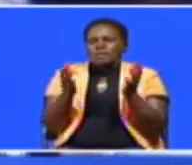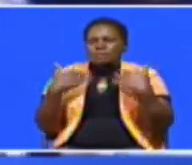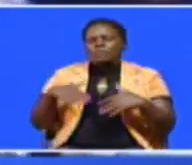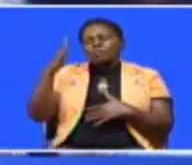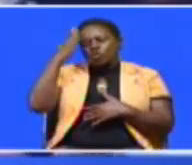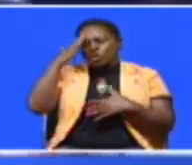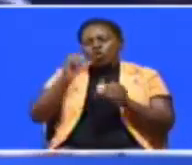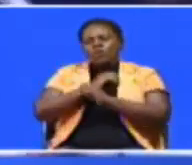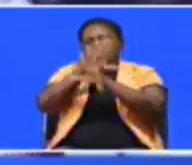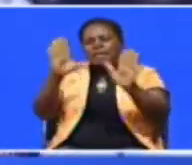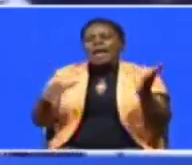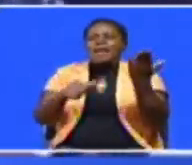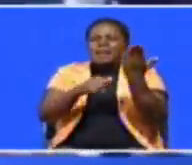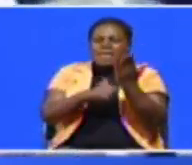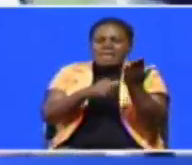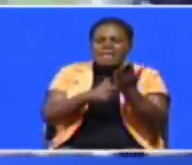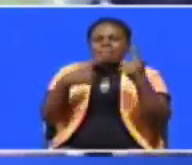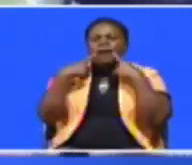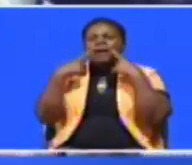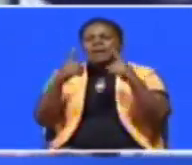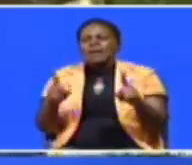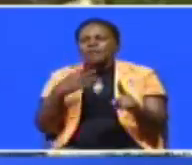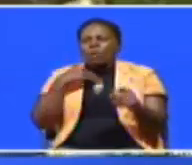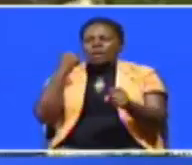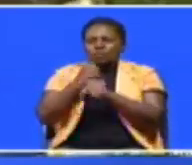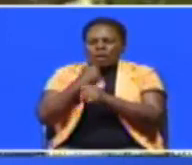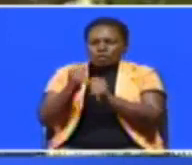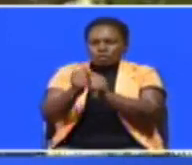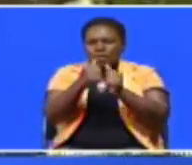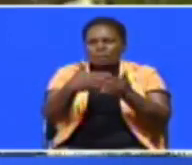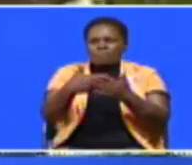wanajulikana. Majina imetajwa na nataka tushirikiane. The